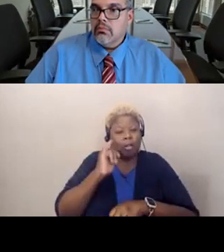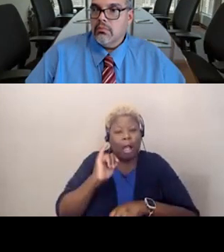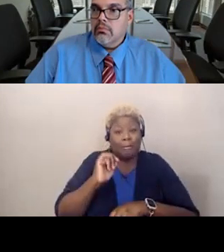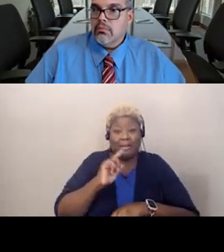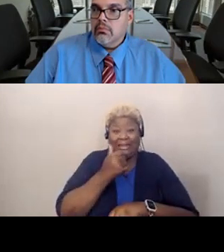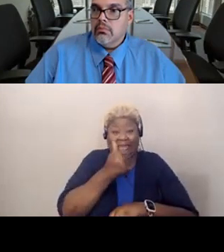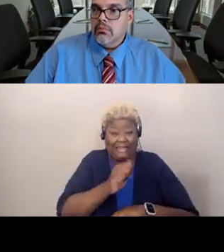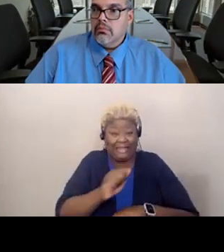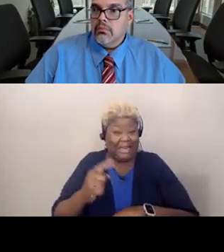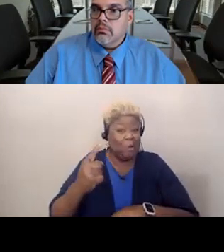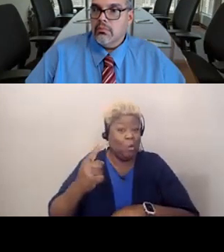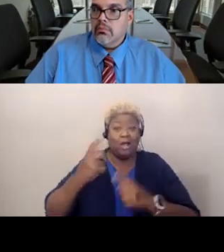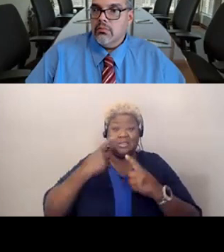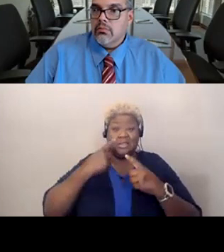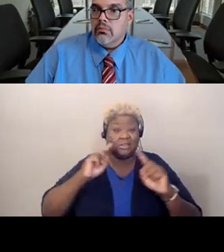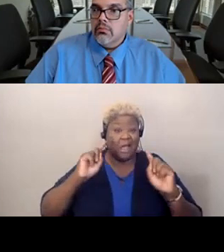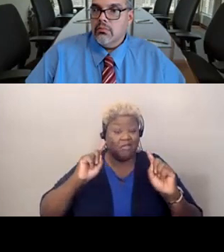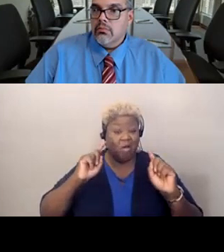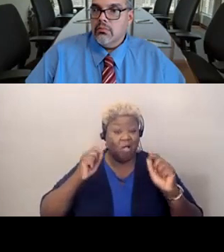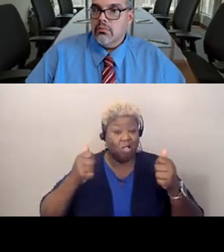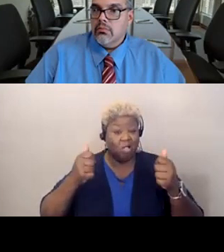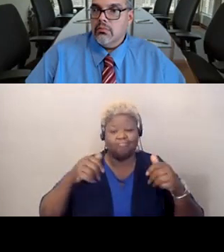that's actually doing it successfully yet.